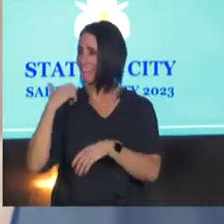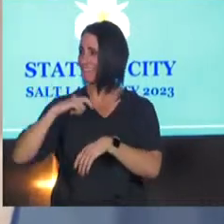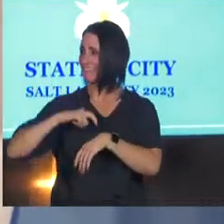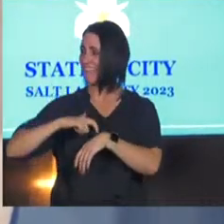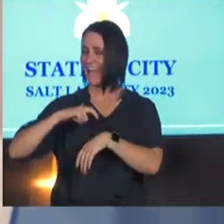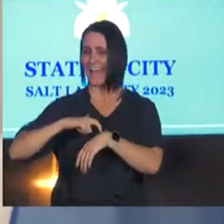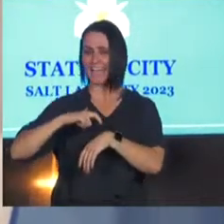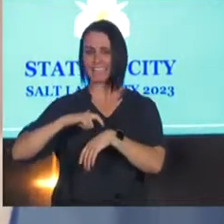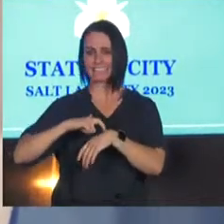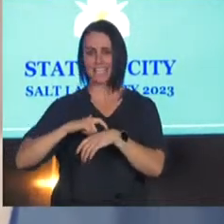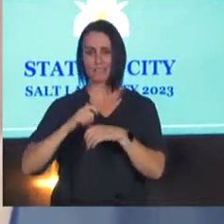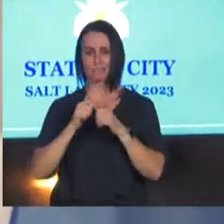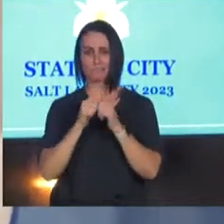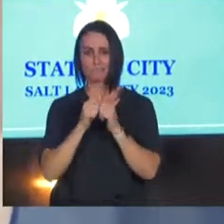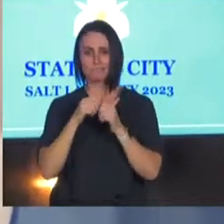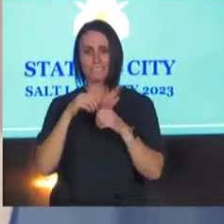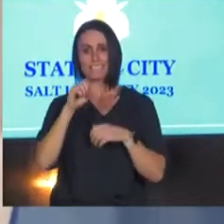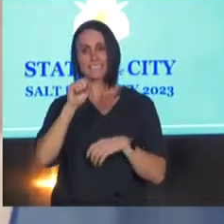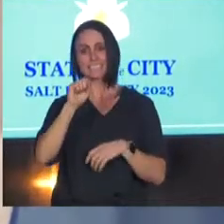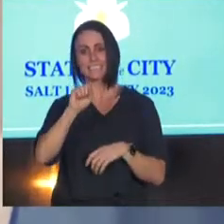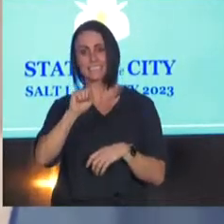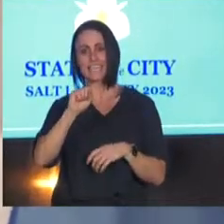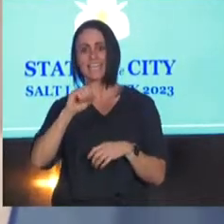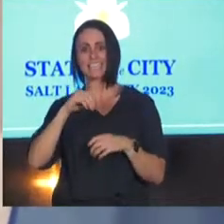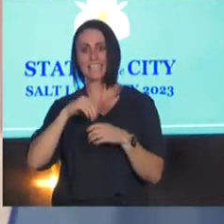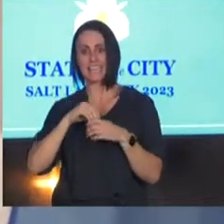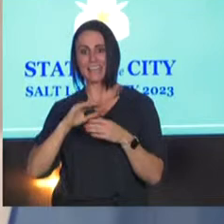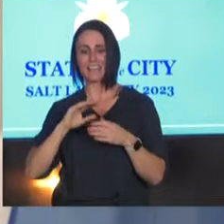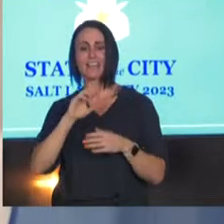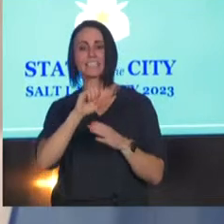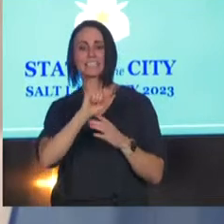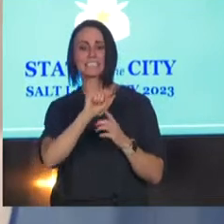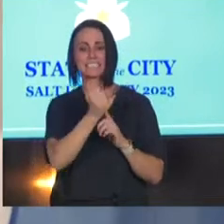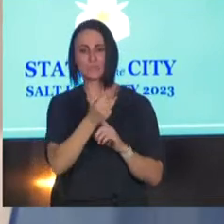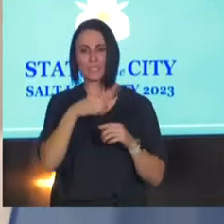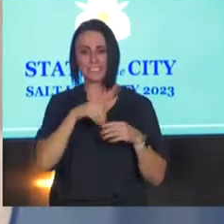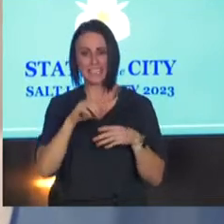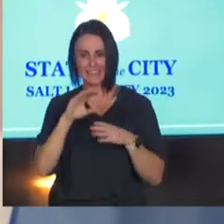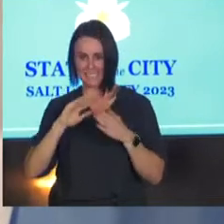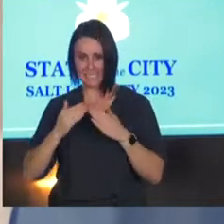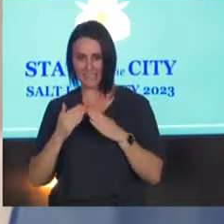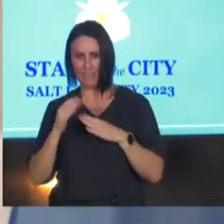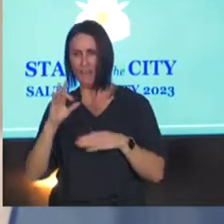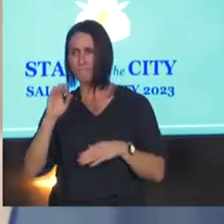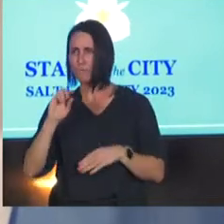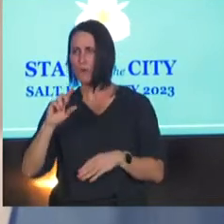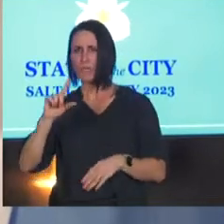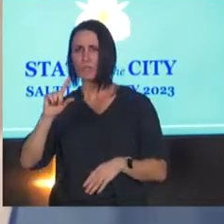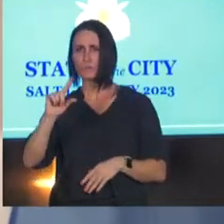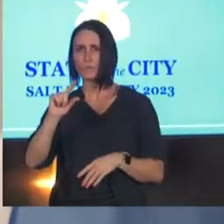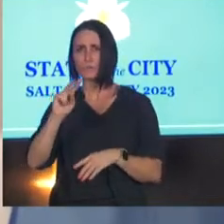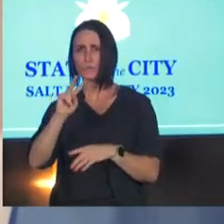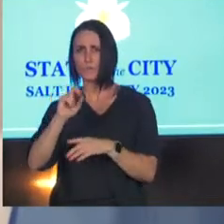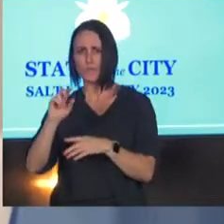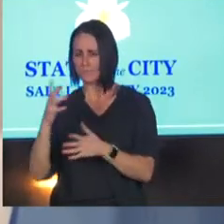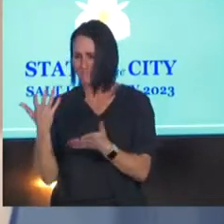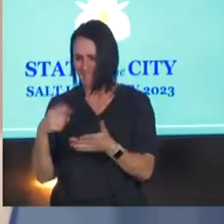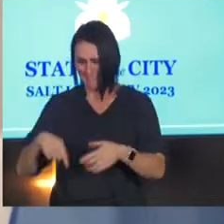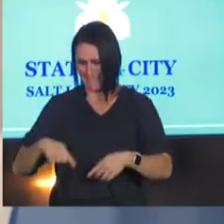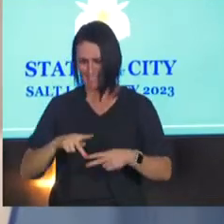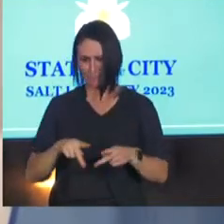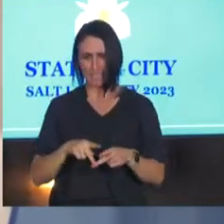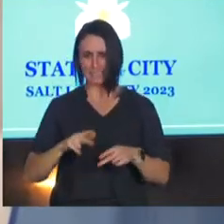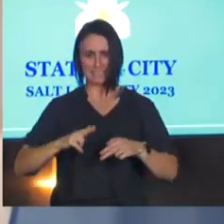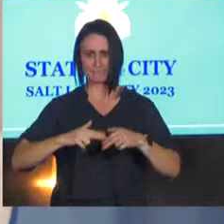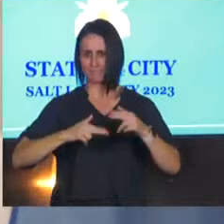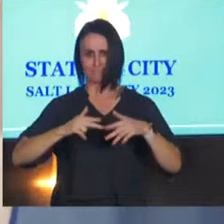time that we held State of the City in person, which was in February of 2000. Woodbine Food Hall didn't yet